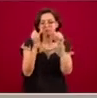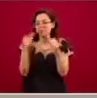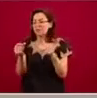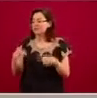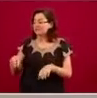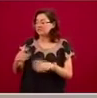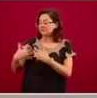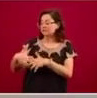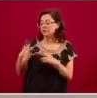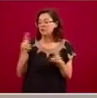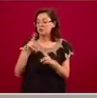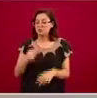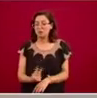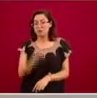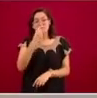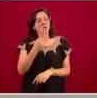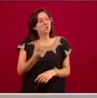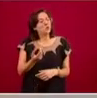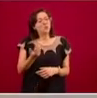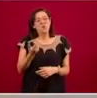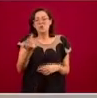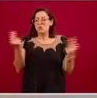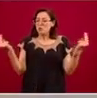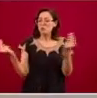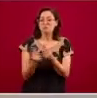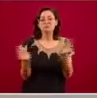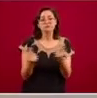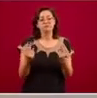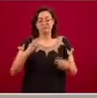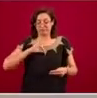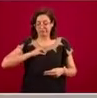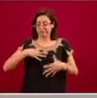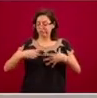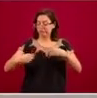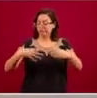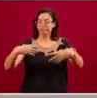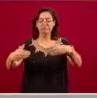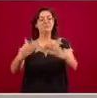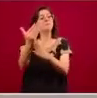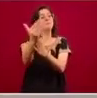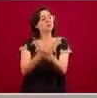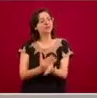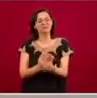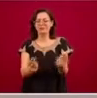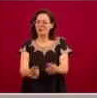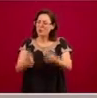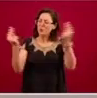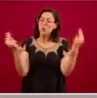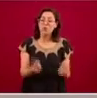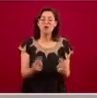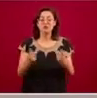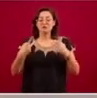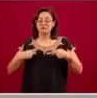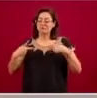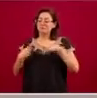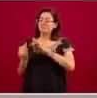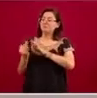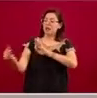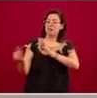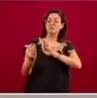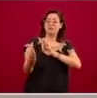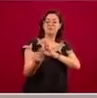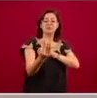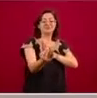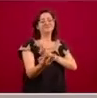way you as a civil society can help us to deal with this pandemic and deal with the phase 3